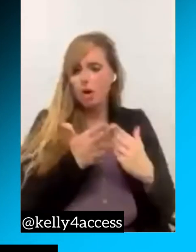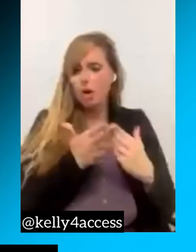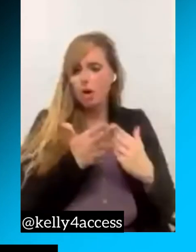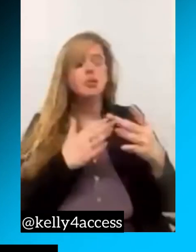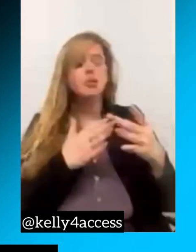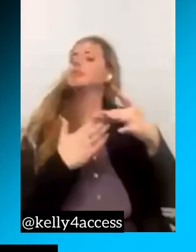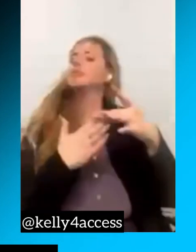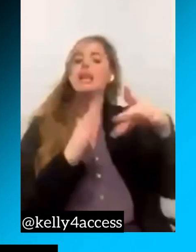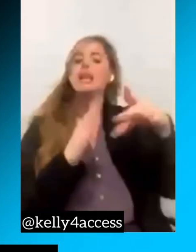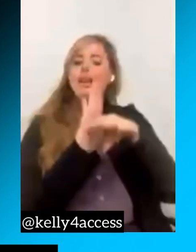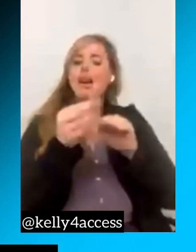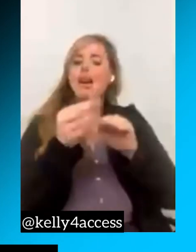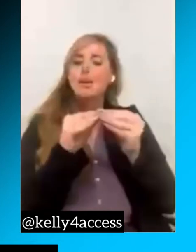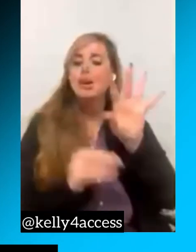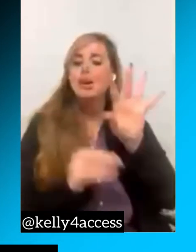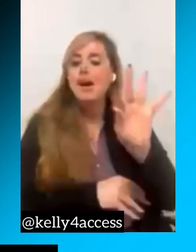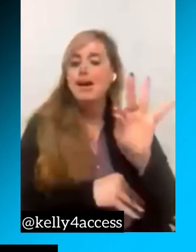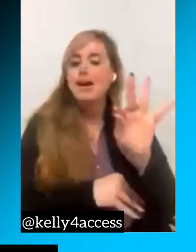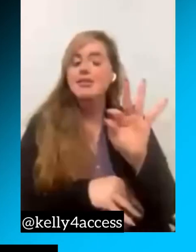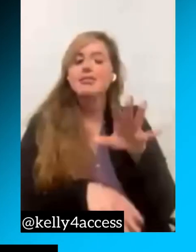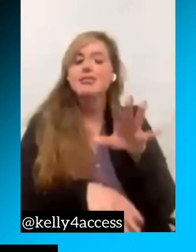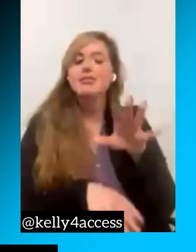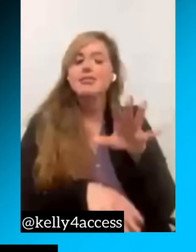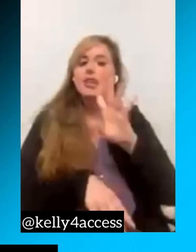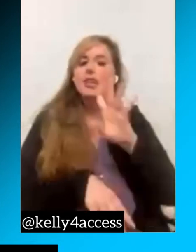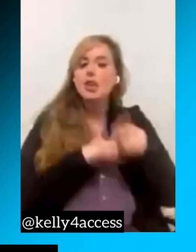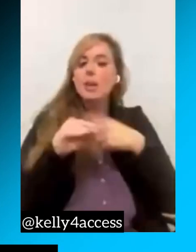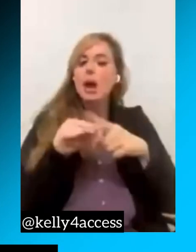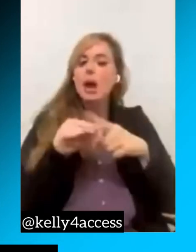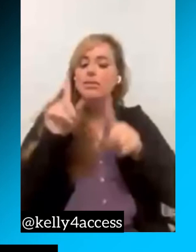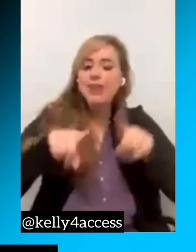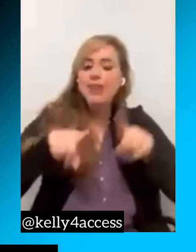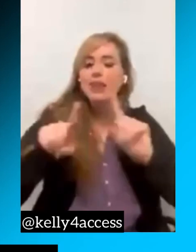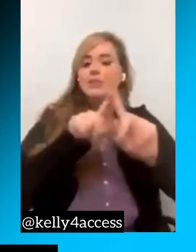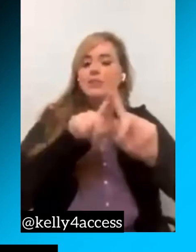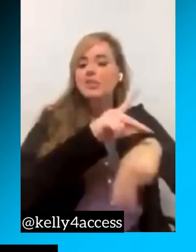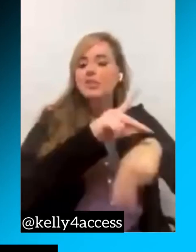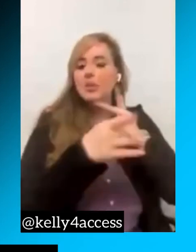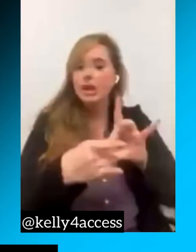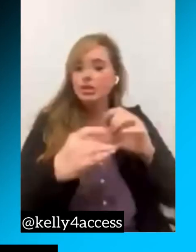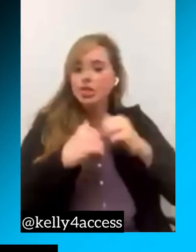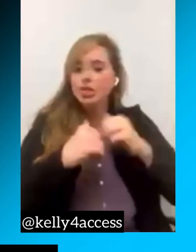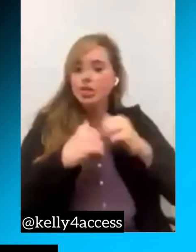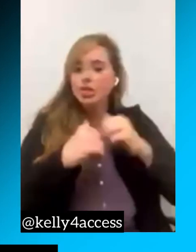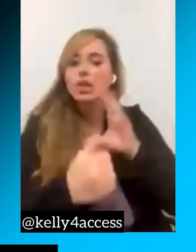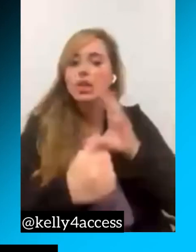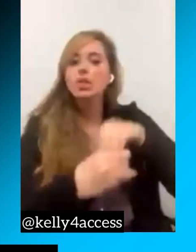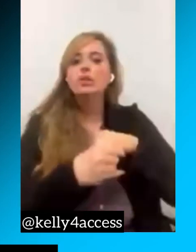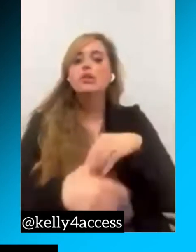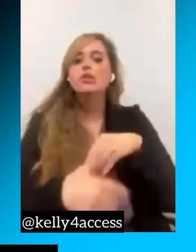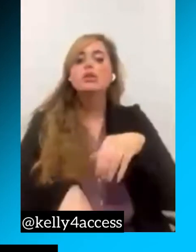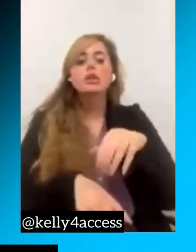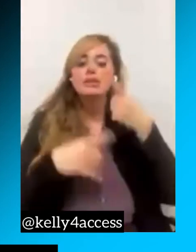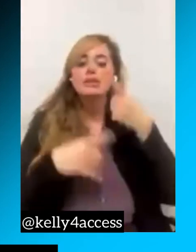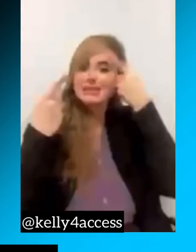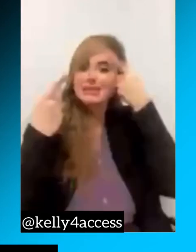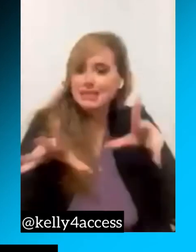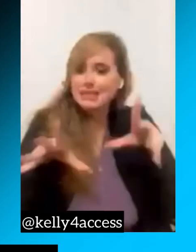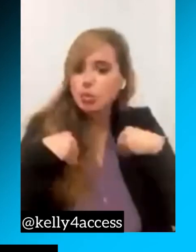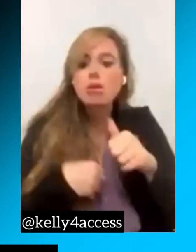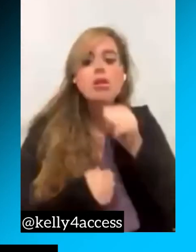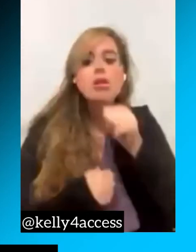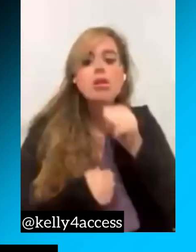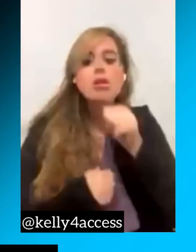about varying or diverse relationship structures, which included non-consensual, non-monogamous relationships. Yeah,